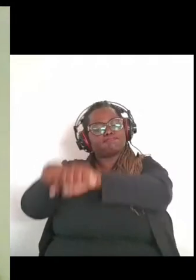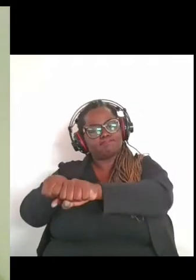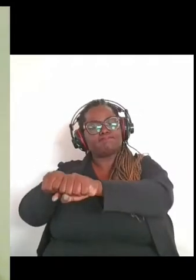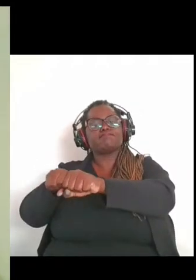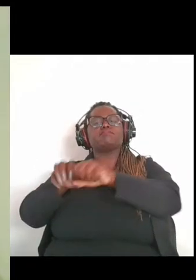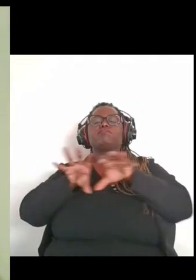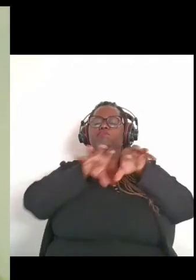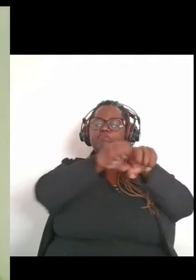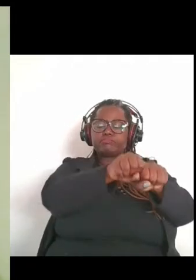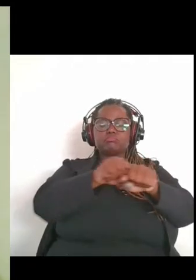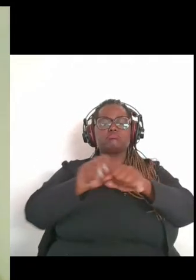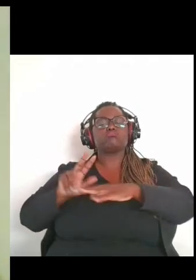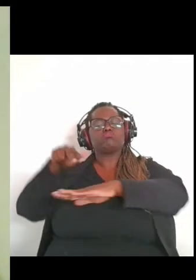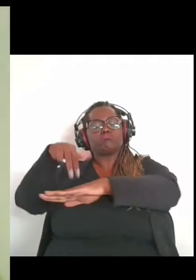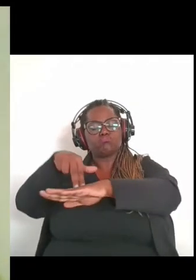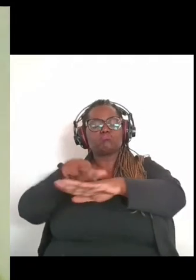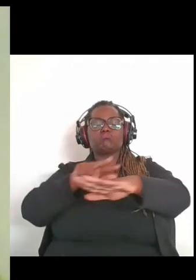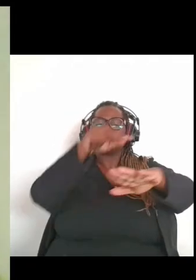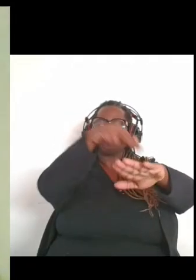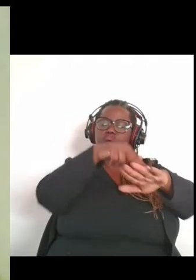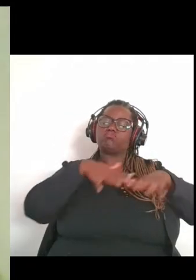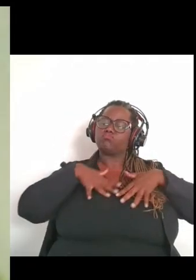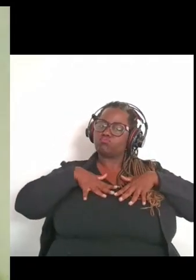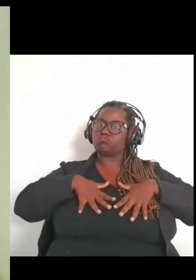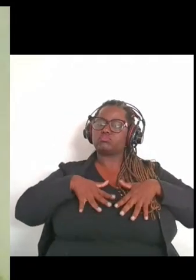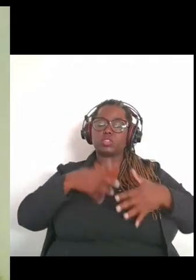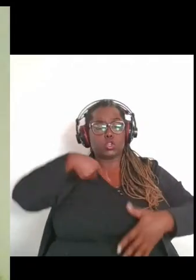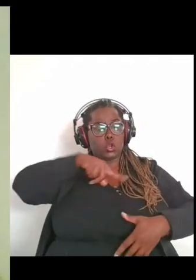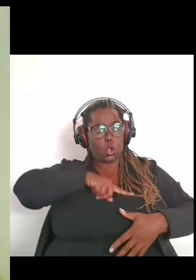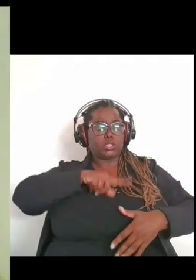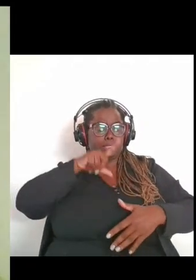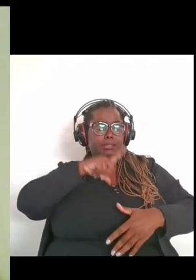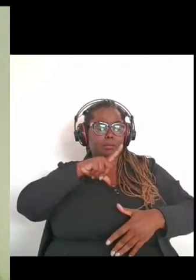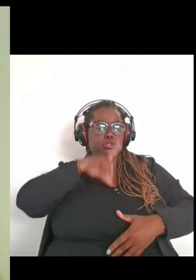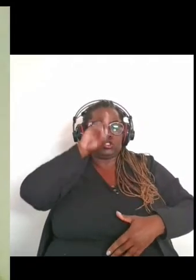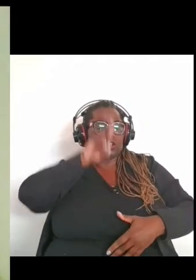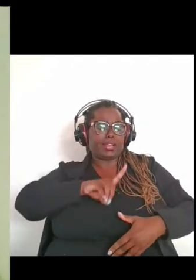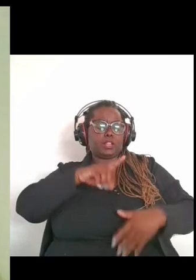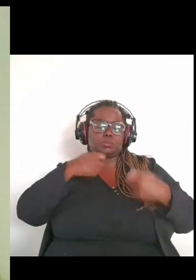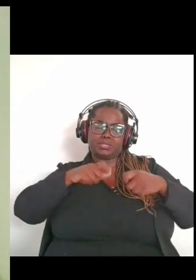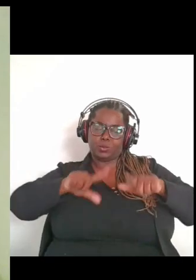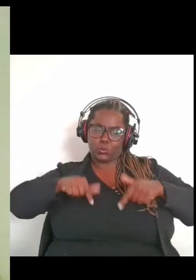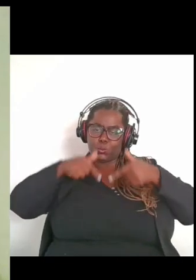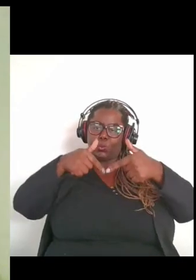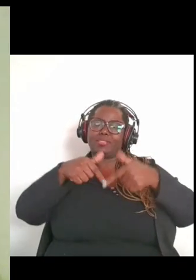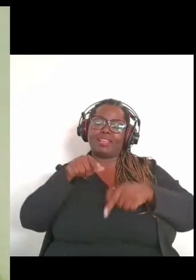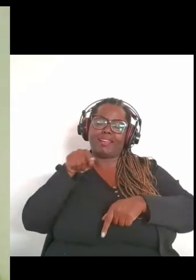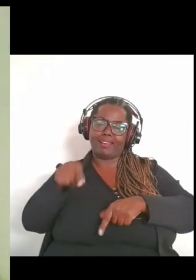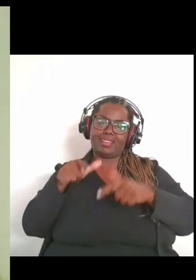fight for them maybe that's my my answer